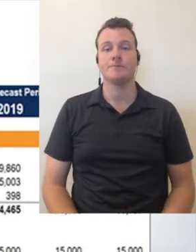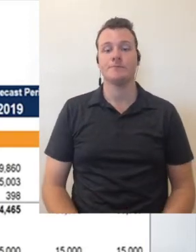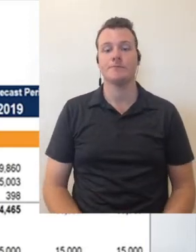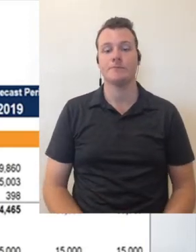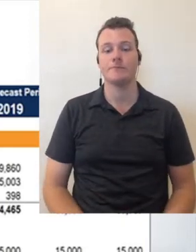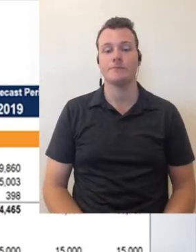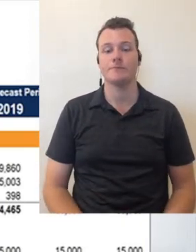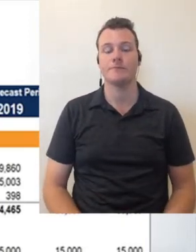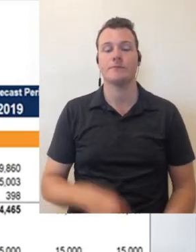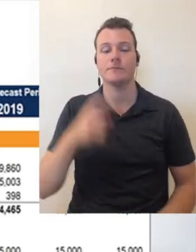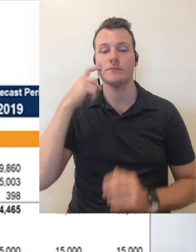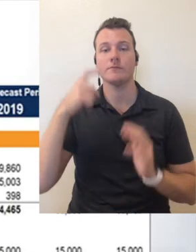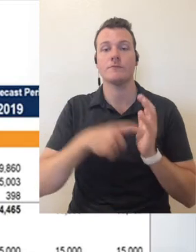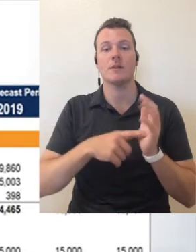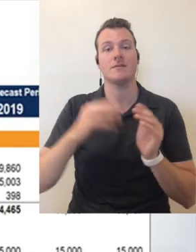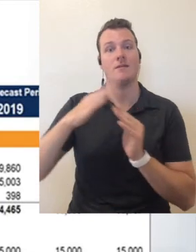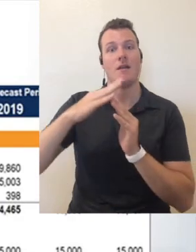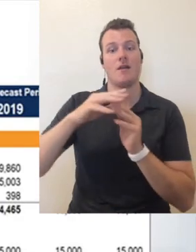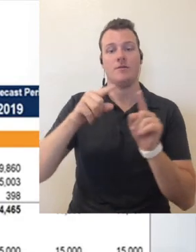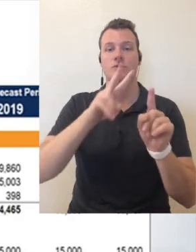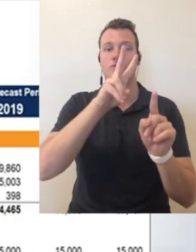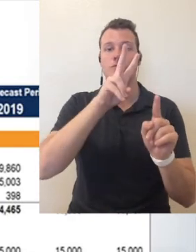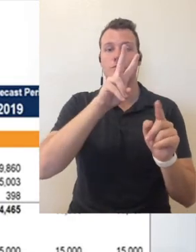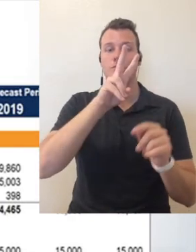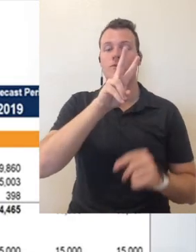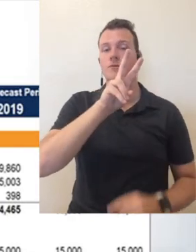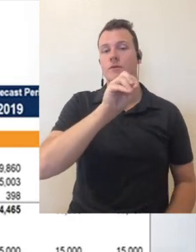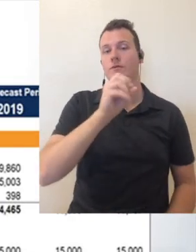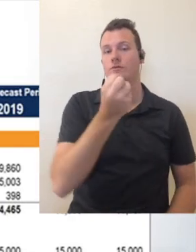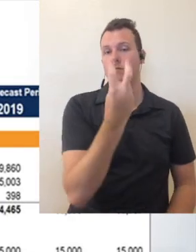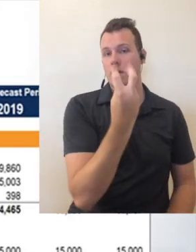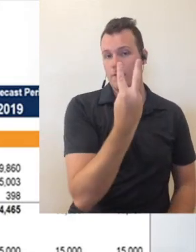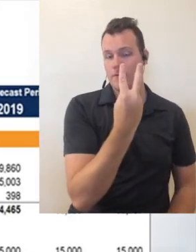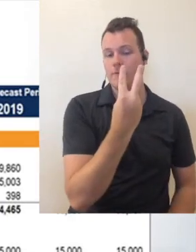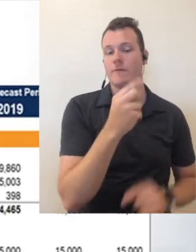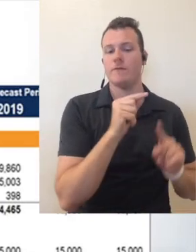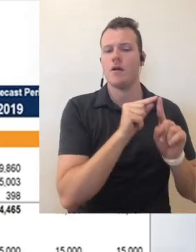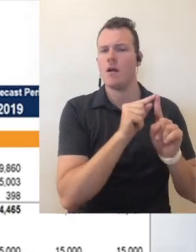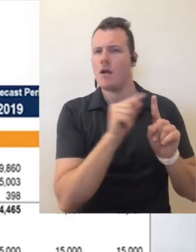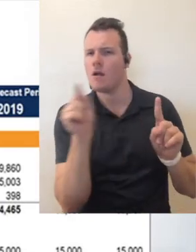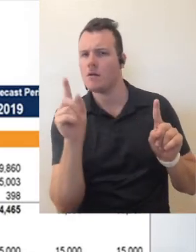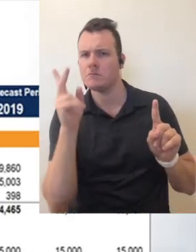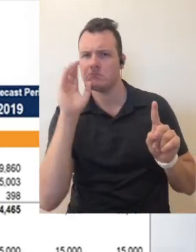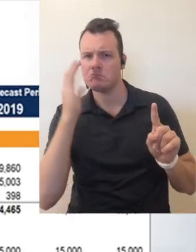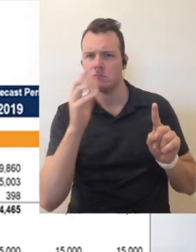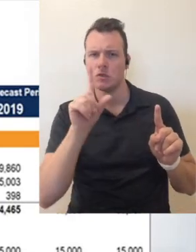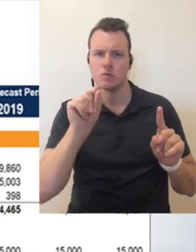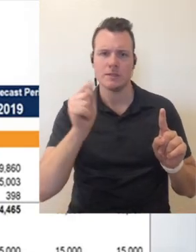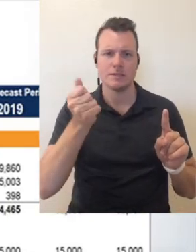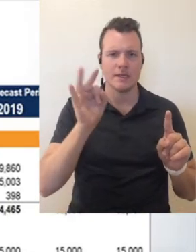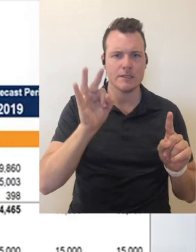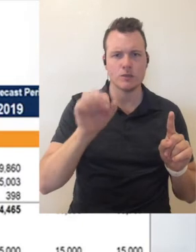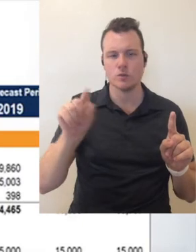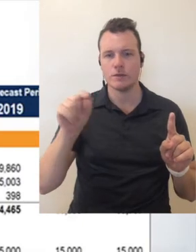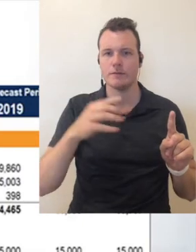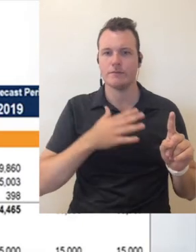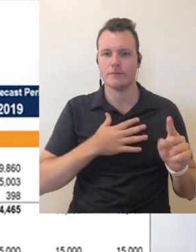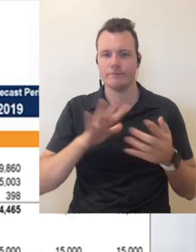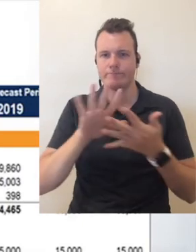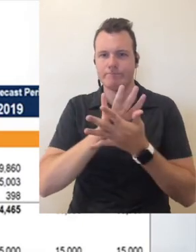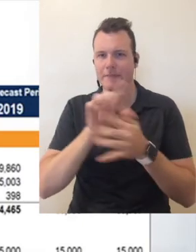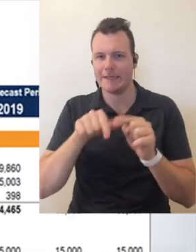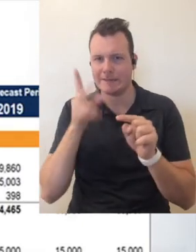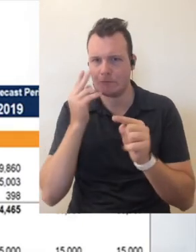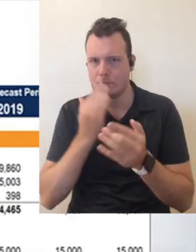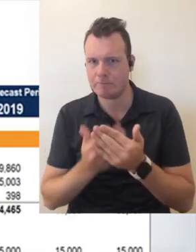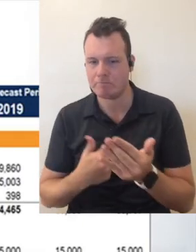example, you'll notice at the top, it goes from 2012, and it looks like it goes out to 2019 or 2020,